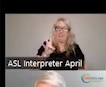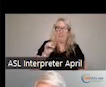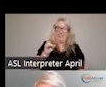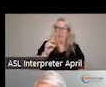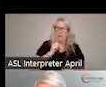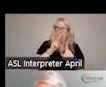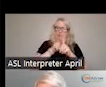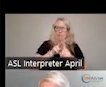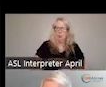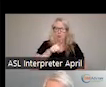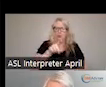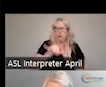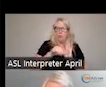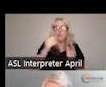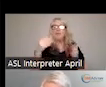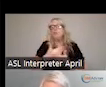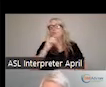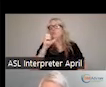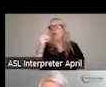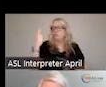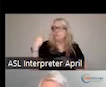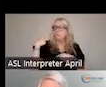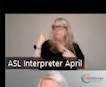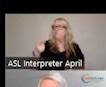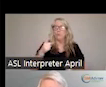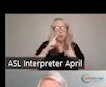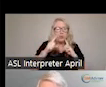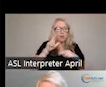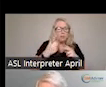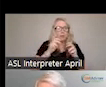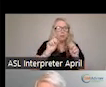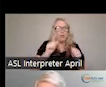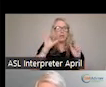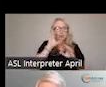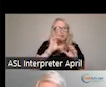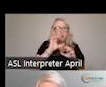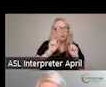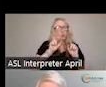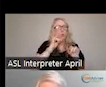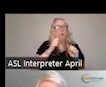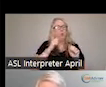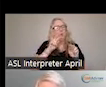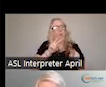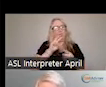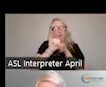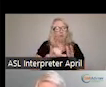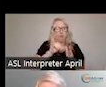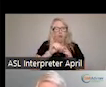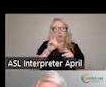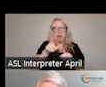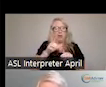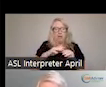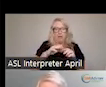you're new to the Jam and you want to hear what we've talked about in the past, or you want to search, go watch us on YouTube. We've got some great ones there. And our bottom one